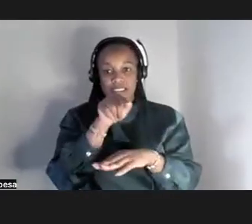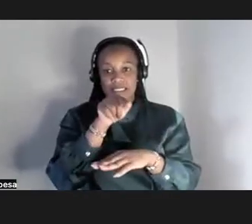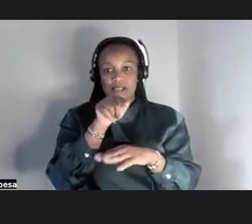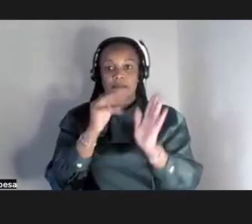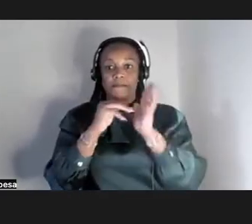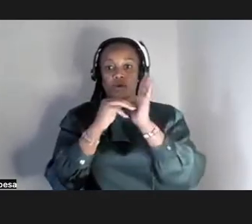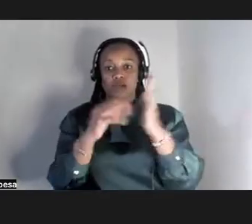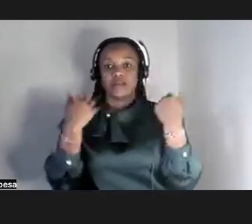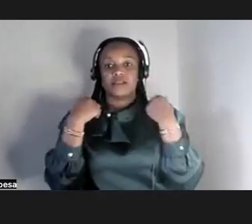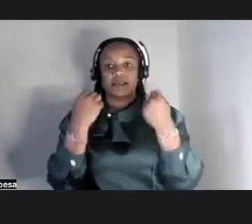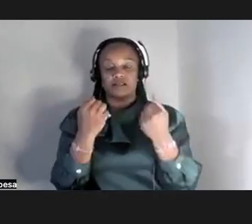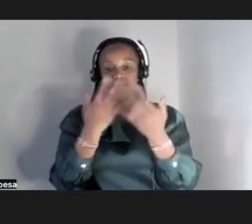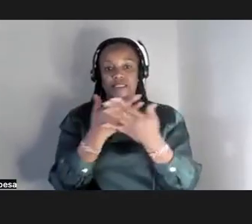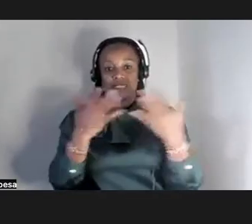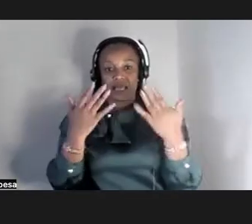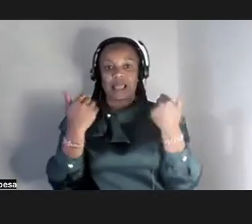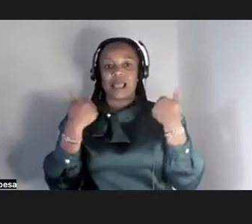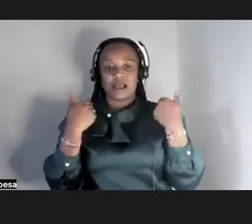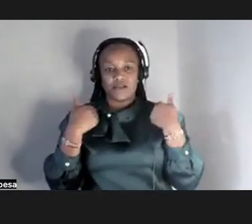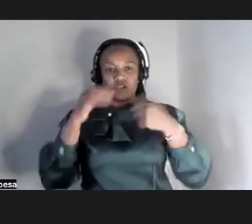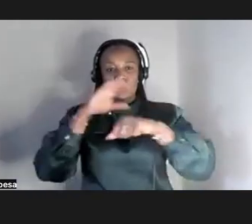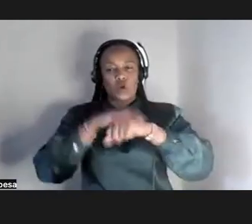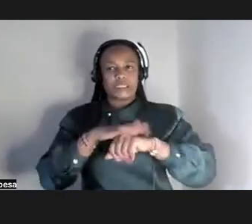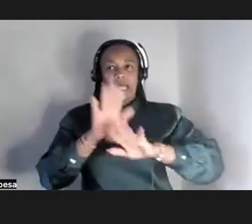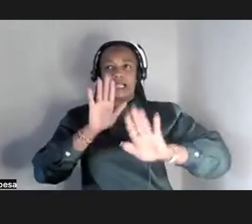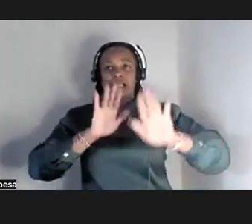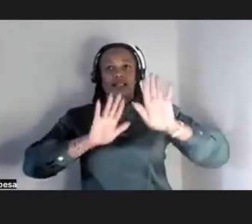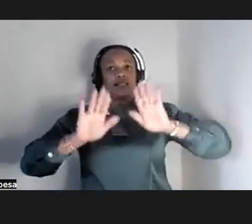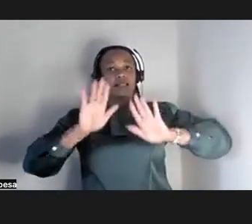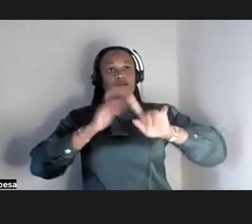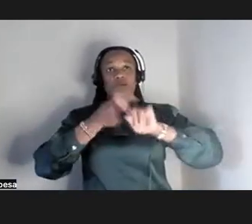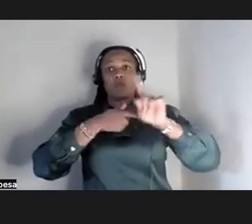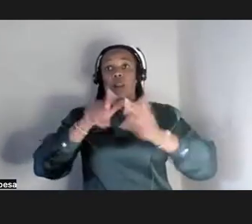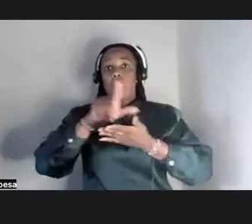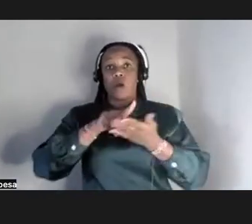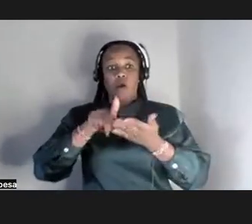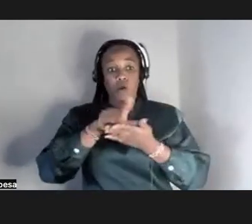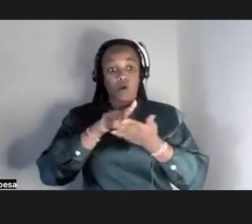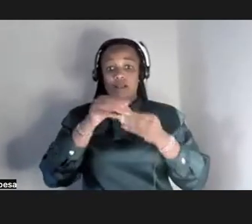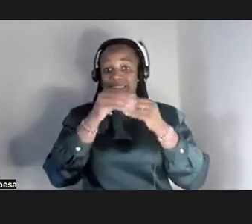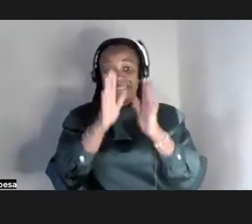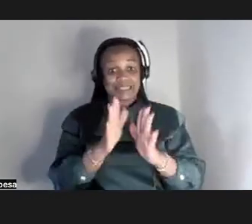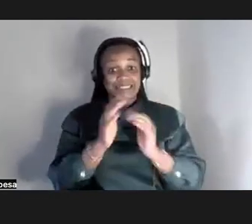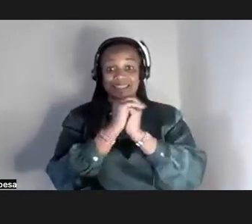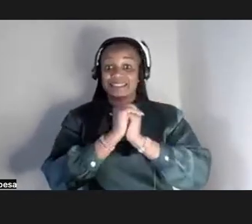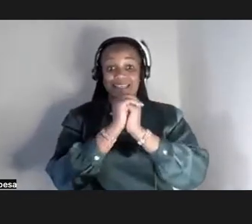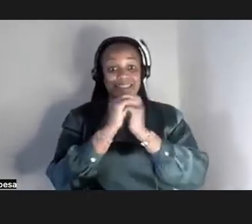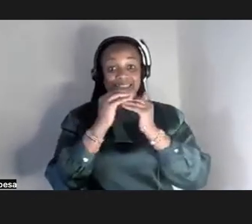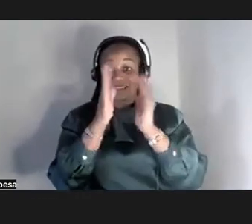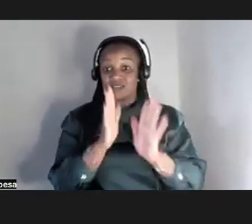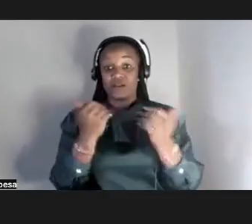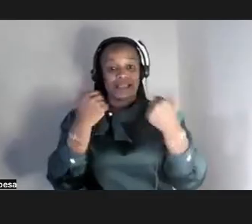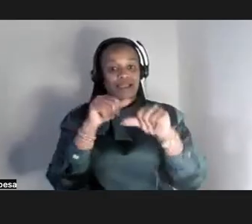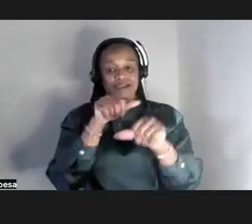we experienced pushback from local government, religious leaders, or anyone else, any other community groups on this work?